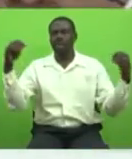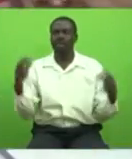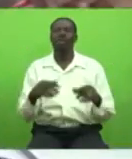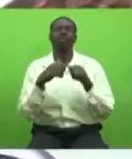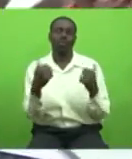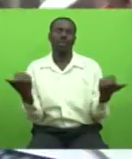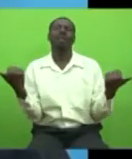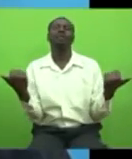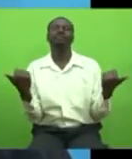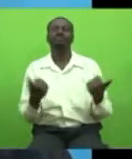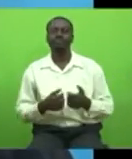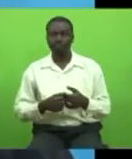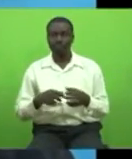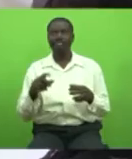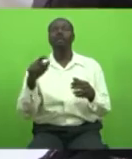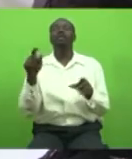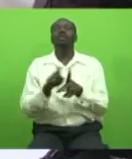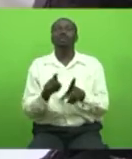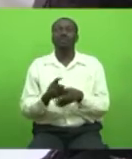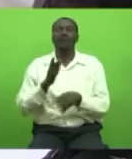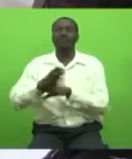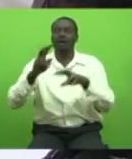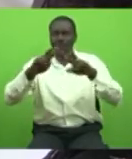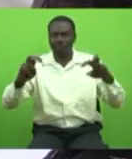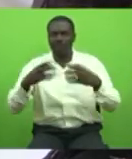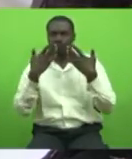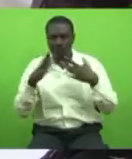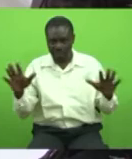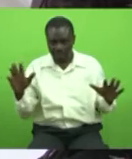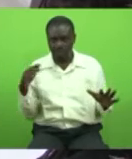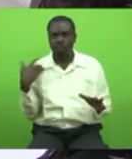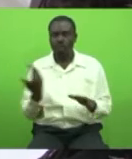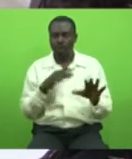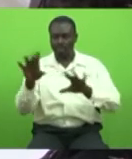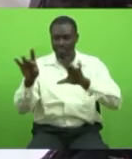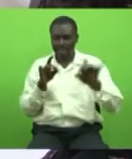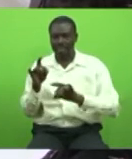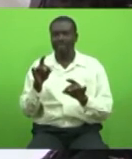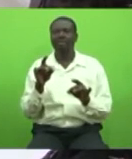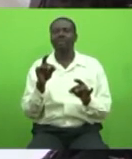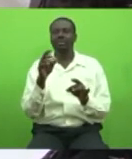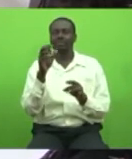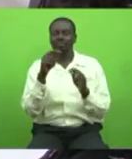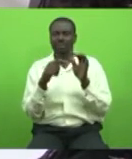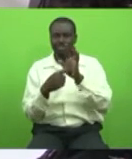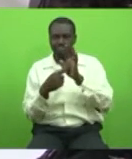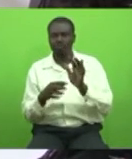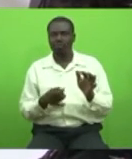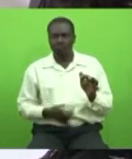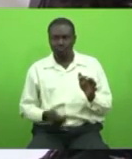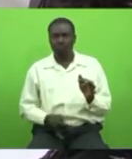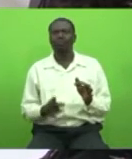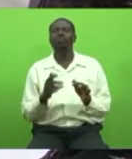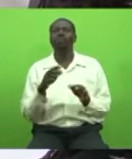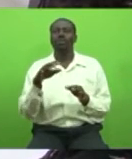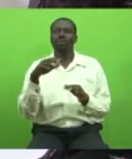samples so that they can help us. But we proceed to that examination coach so that we can do a